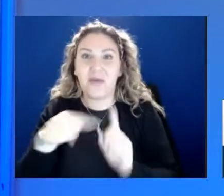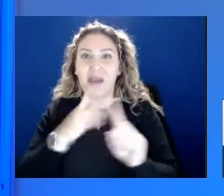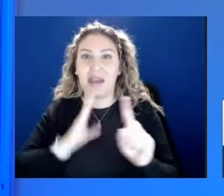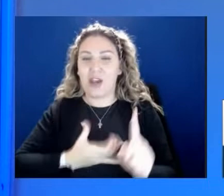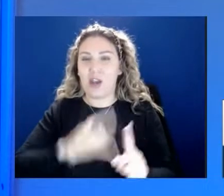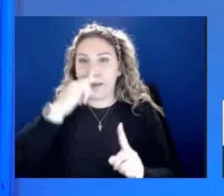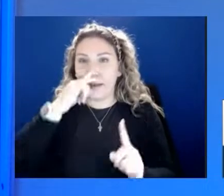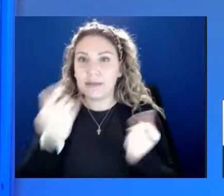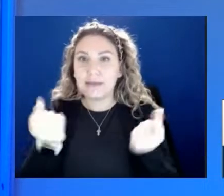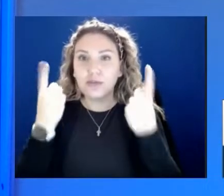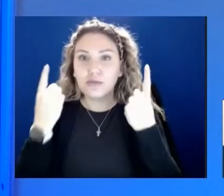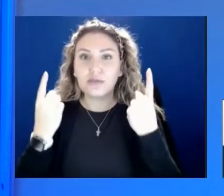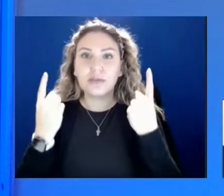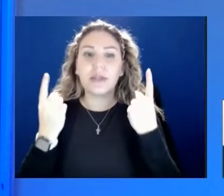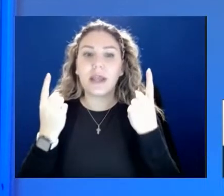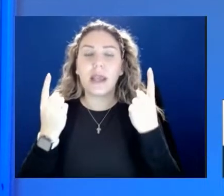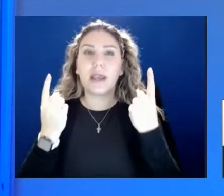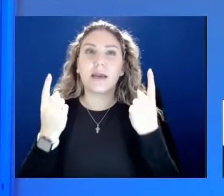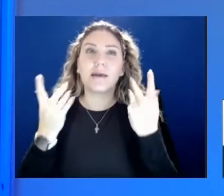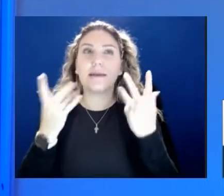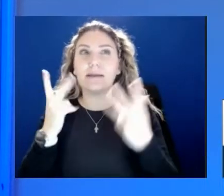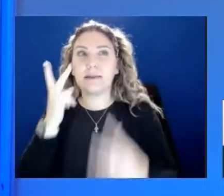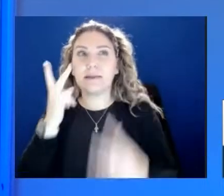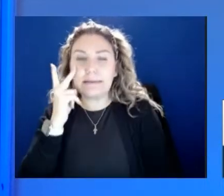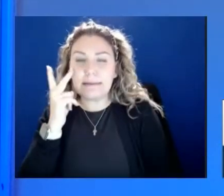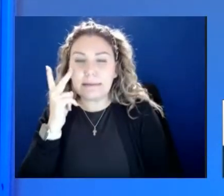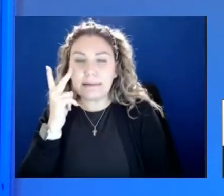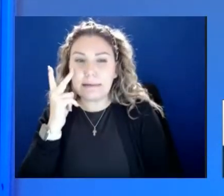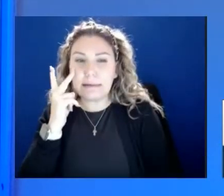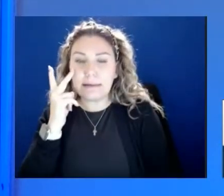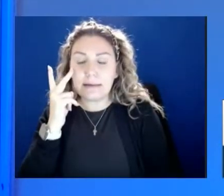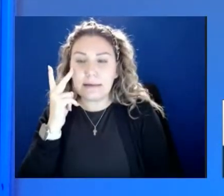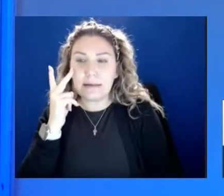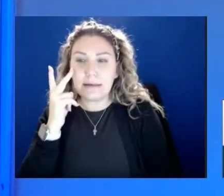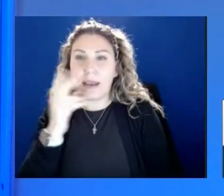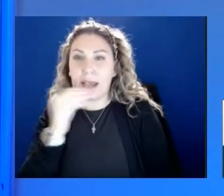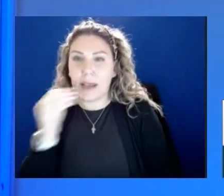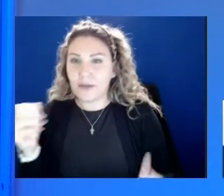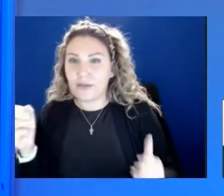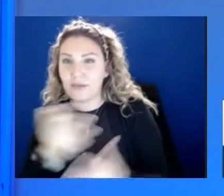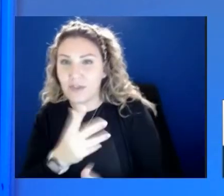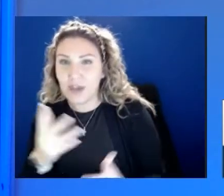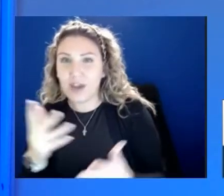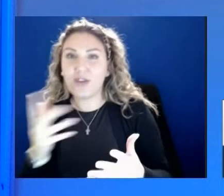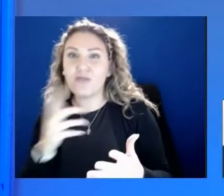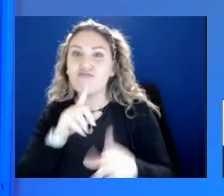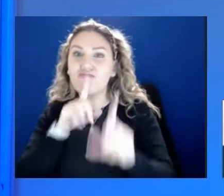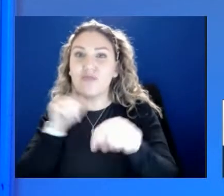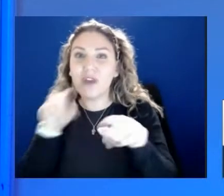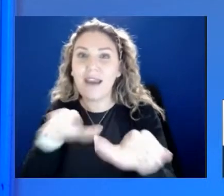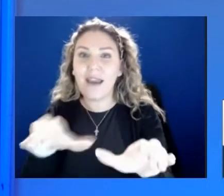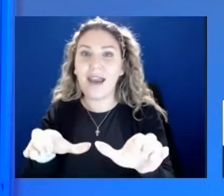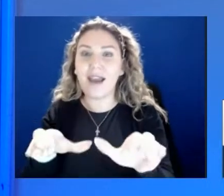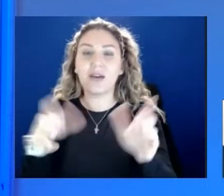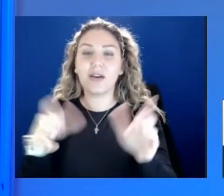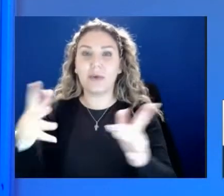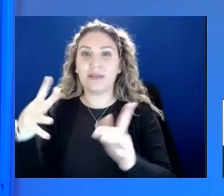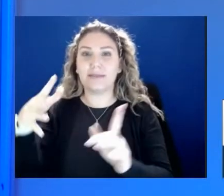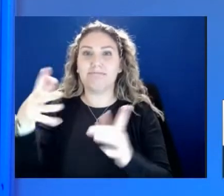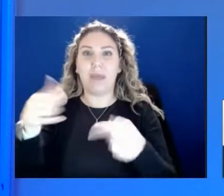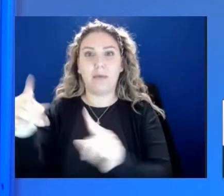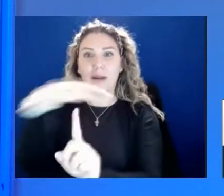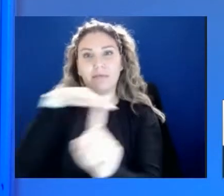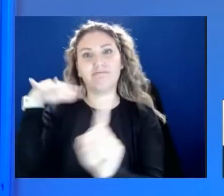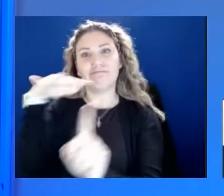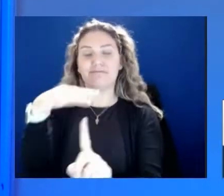understand and see and fear and react to that, what's going on around them. And so you've just really